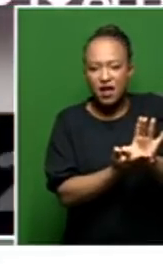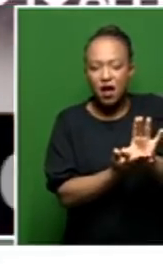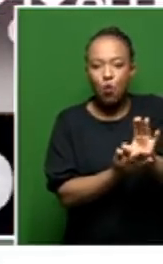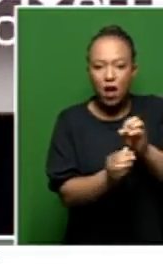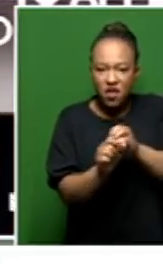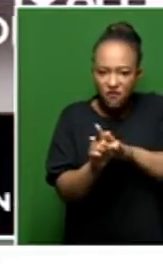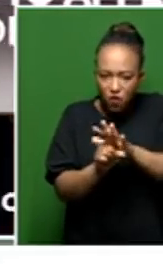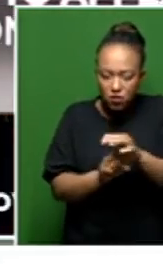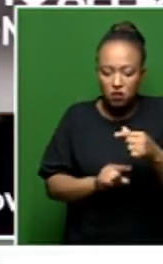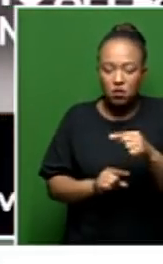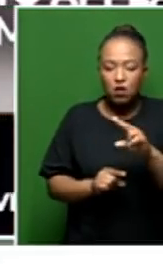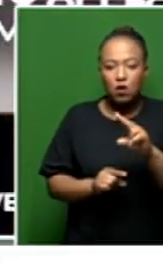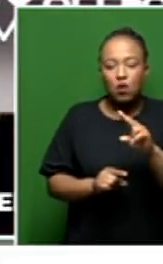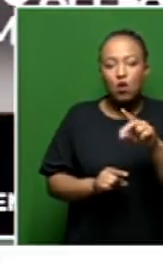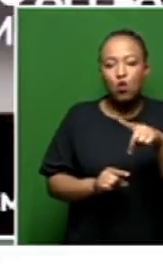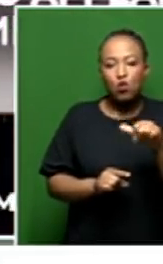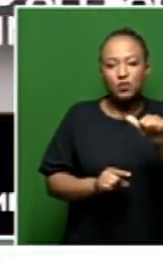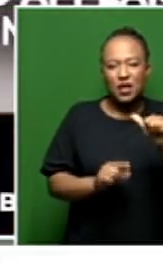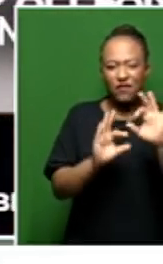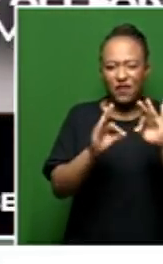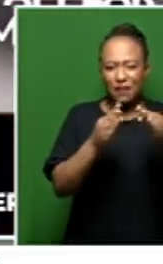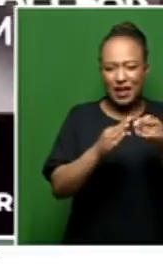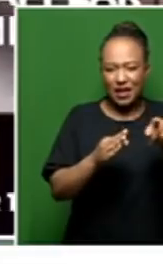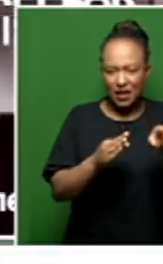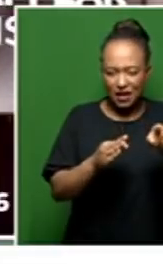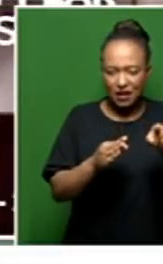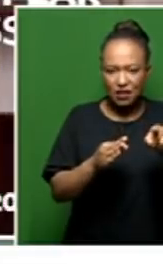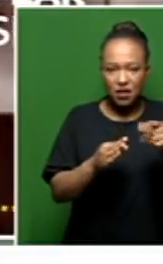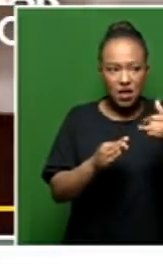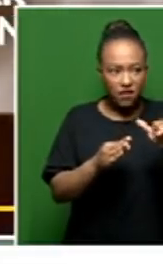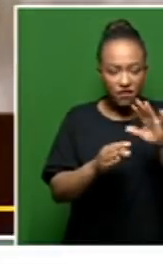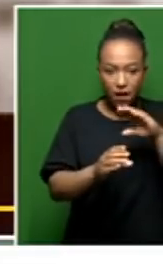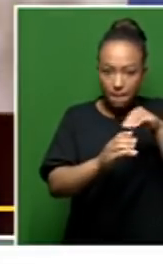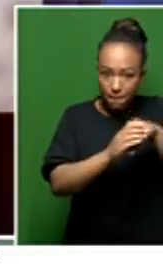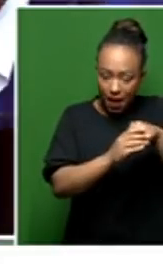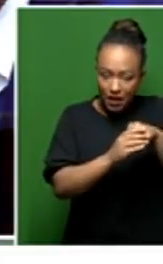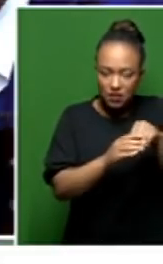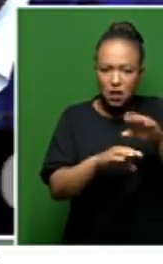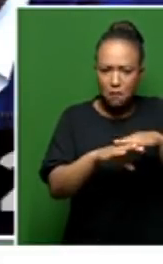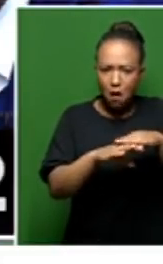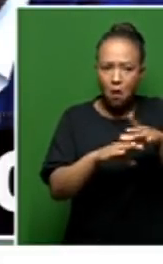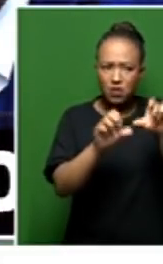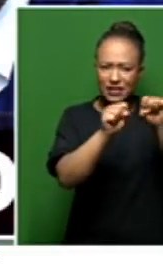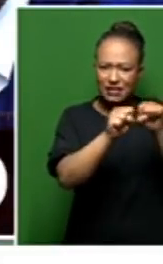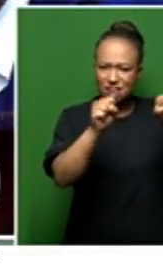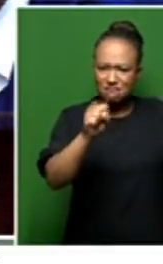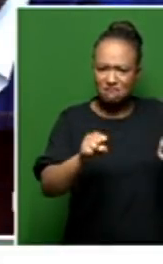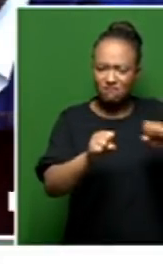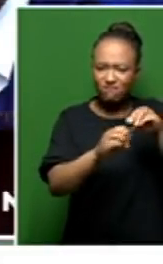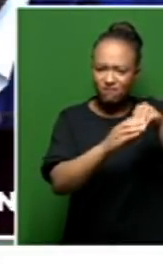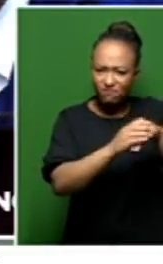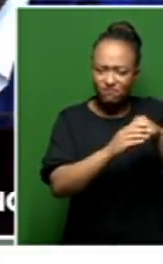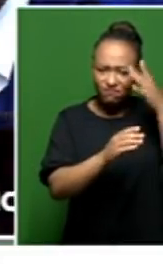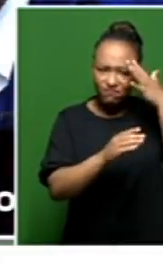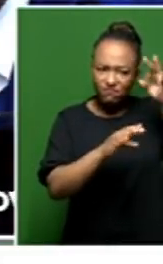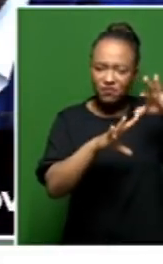the Gupta family, and if this was part of a broader systemic